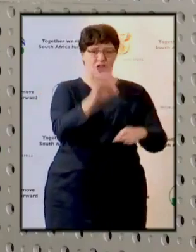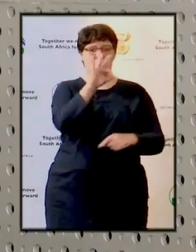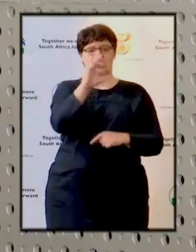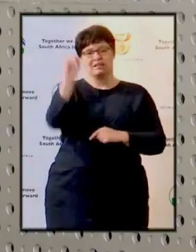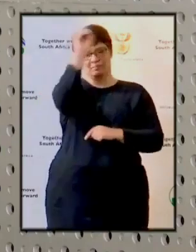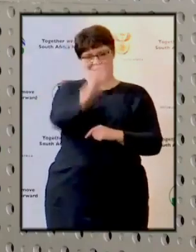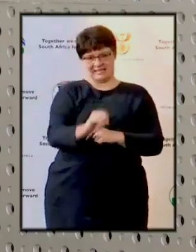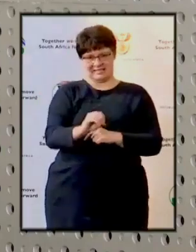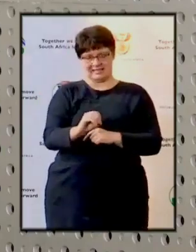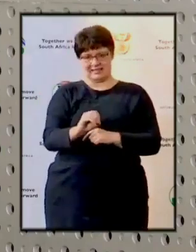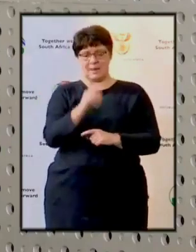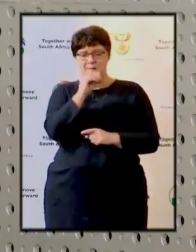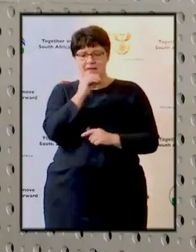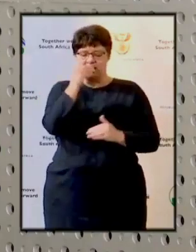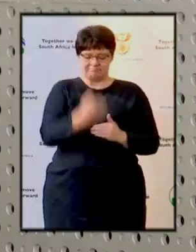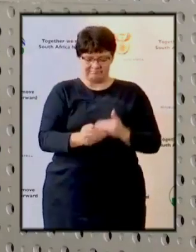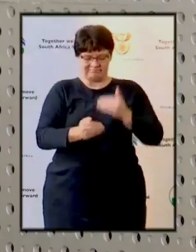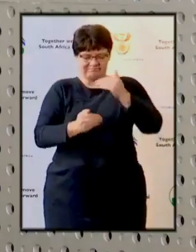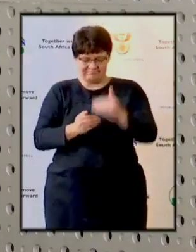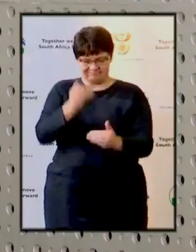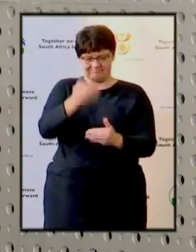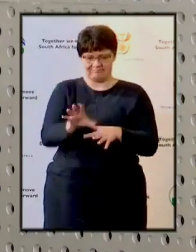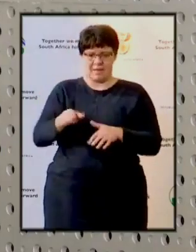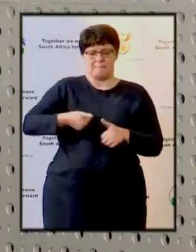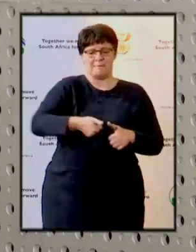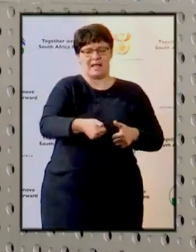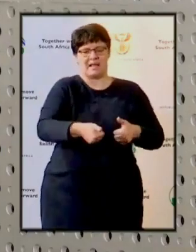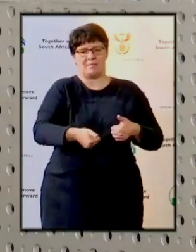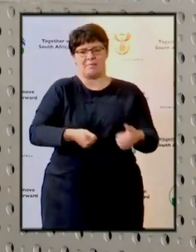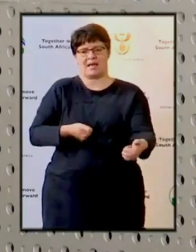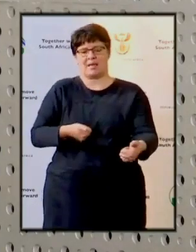able in a phased way to get back to work, but also